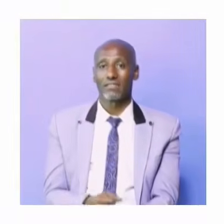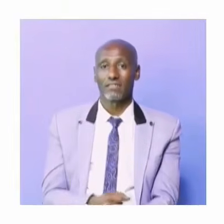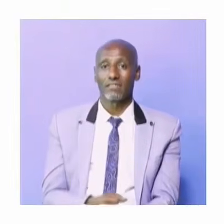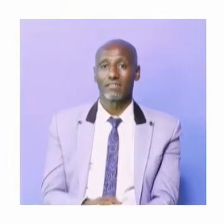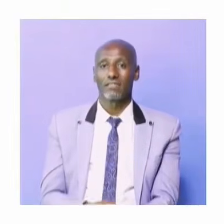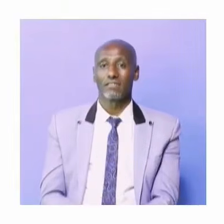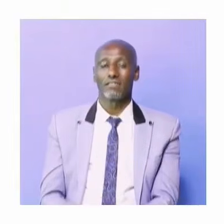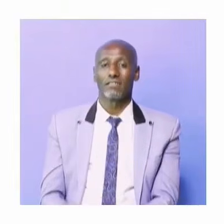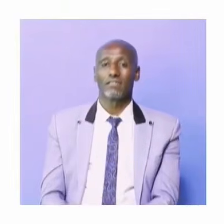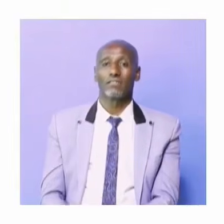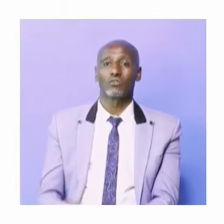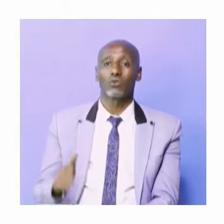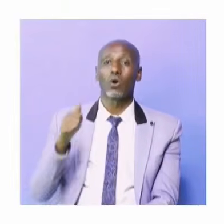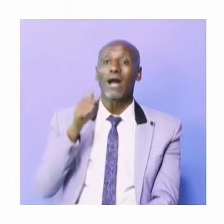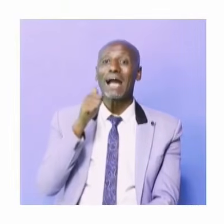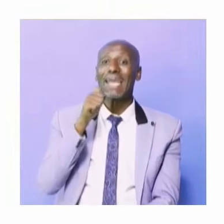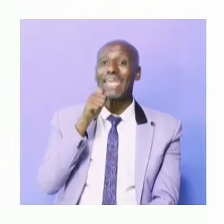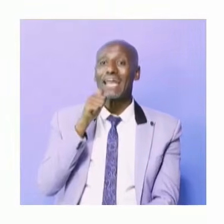never drinks.